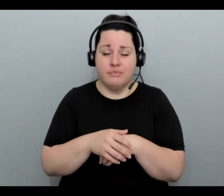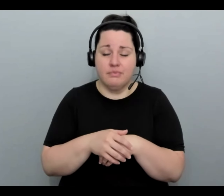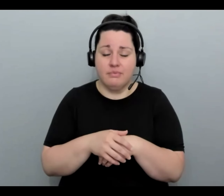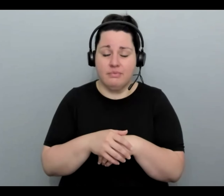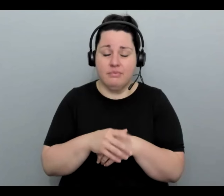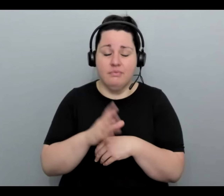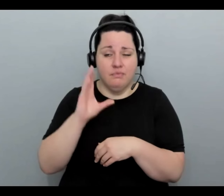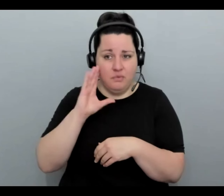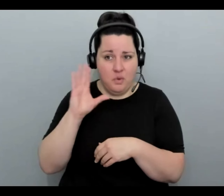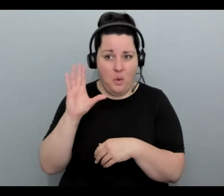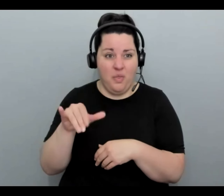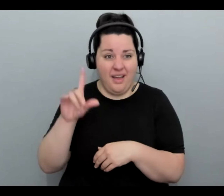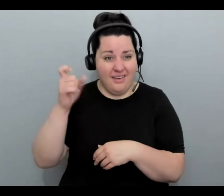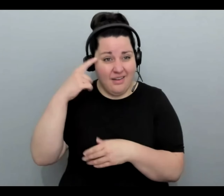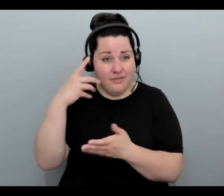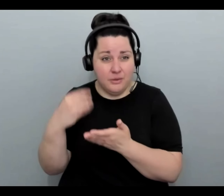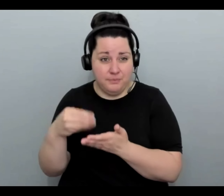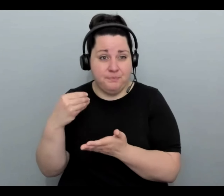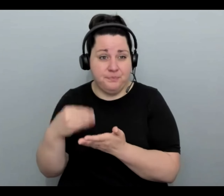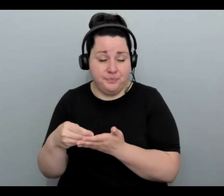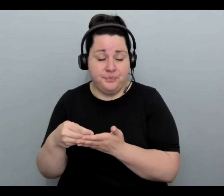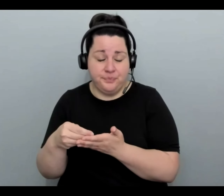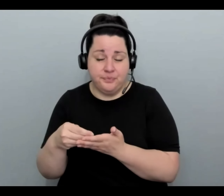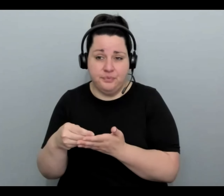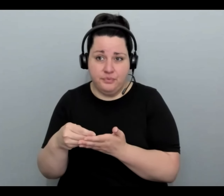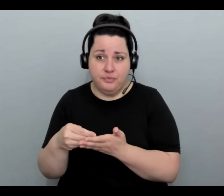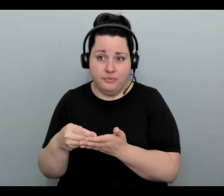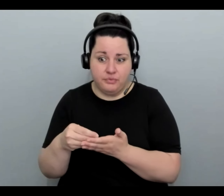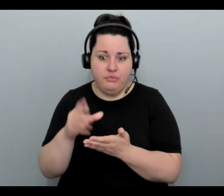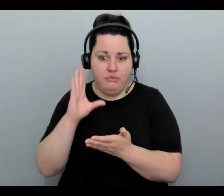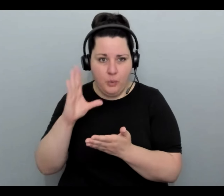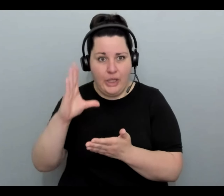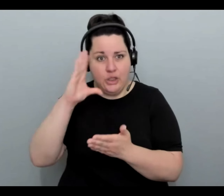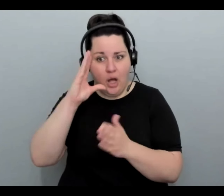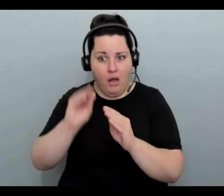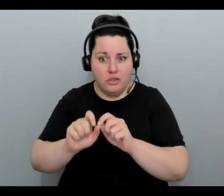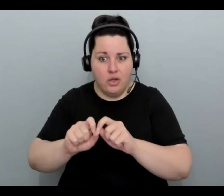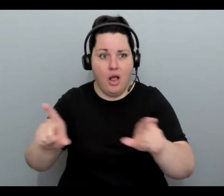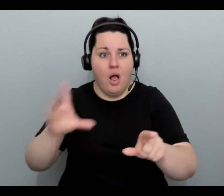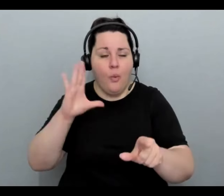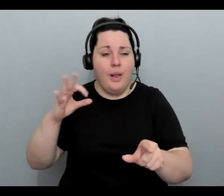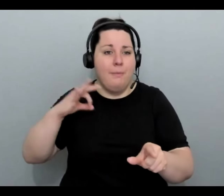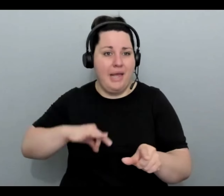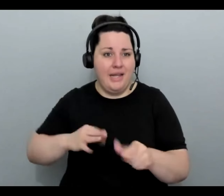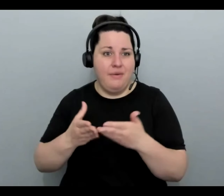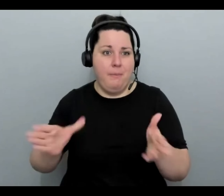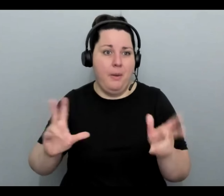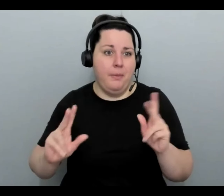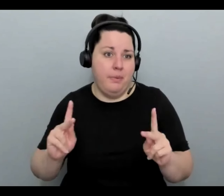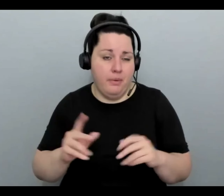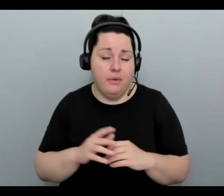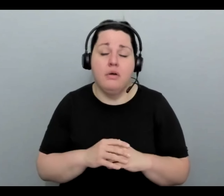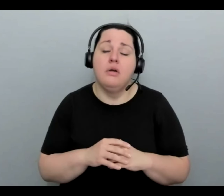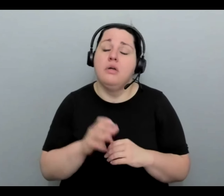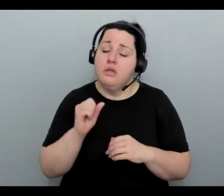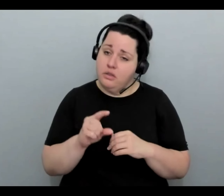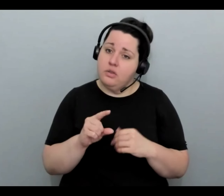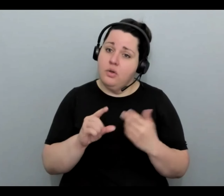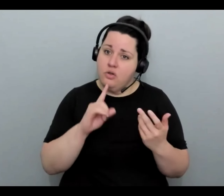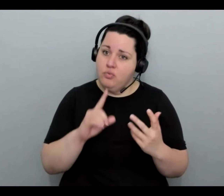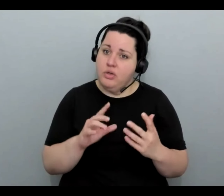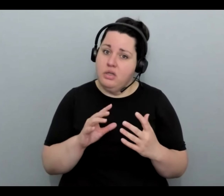that government money that's going to create knowledge is going to go towards the public good. So I think there's a lot of value to